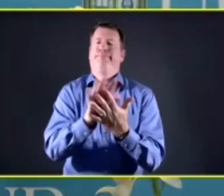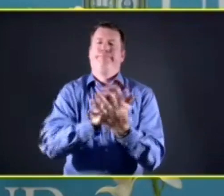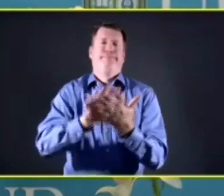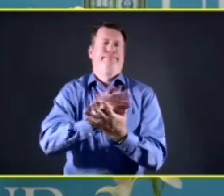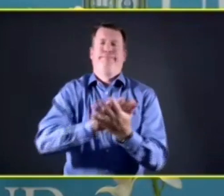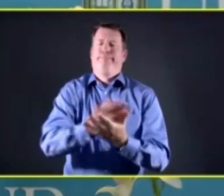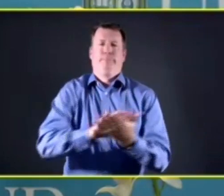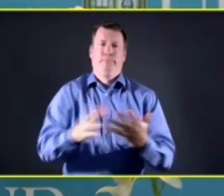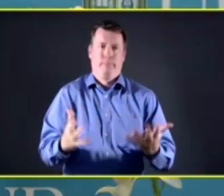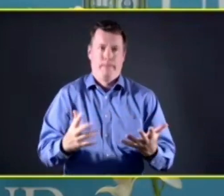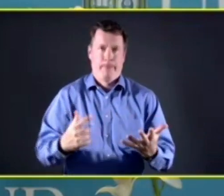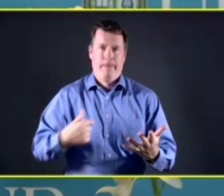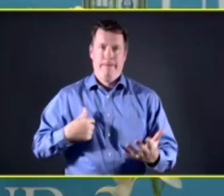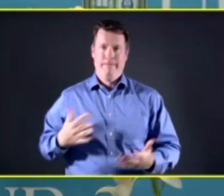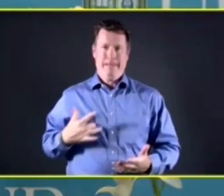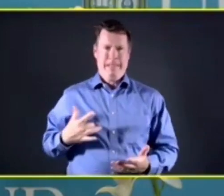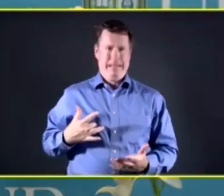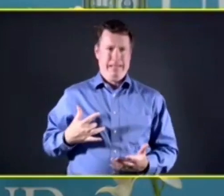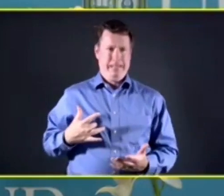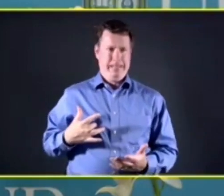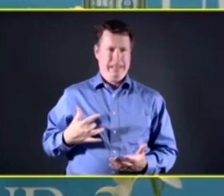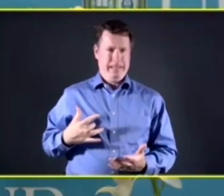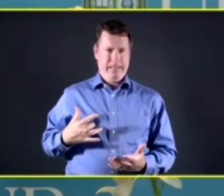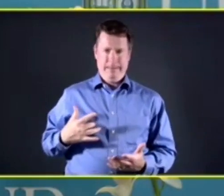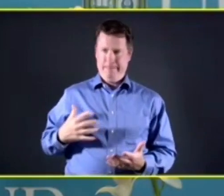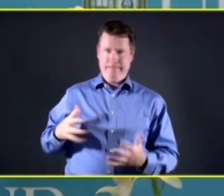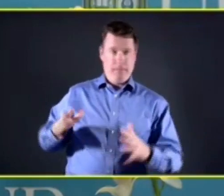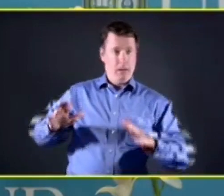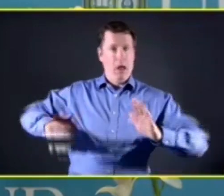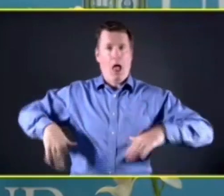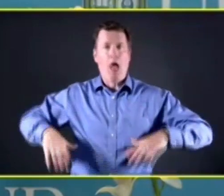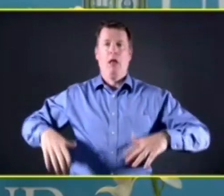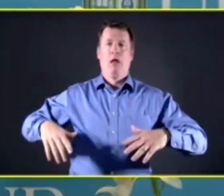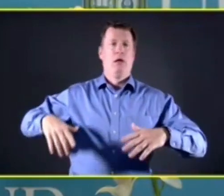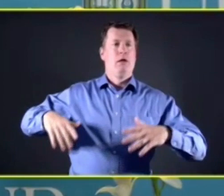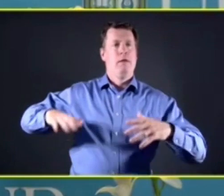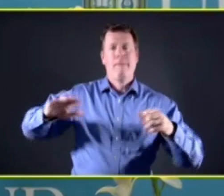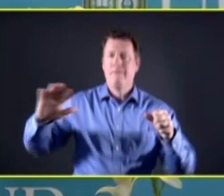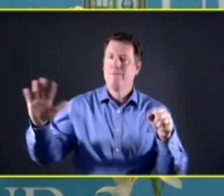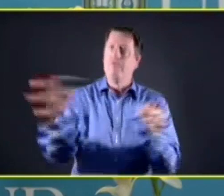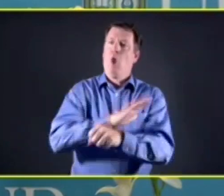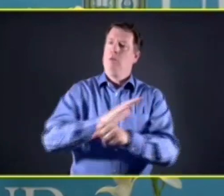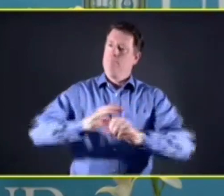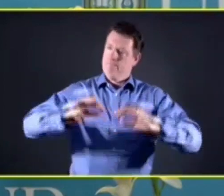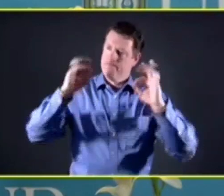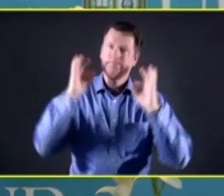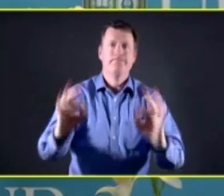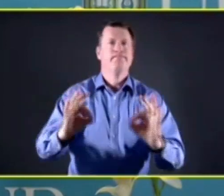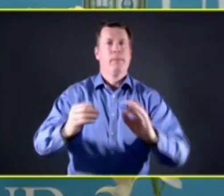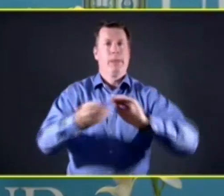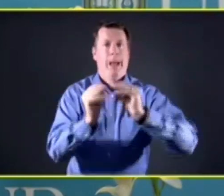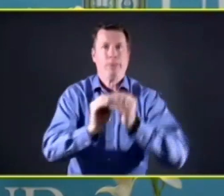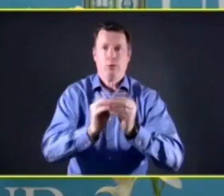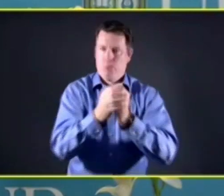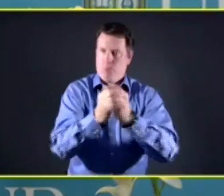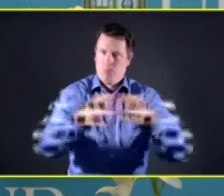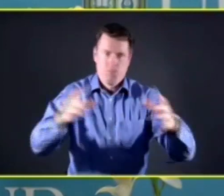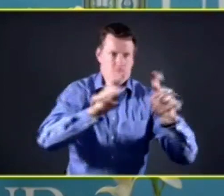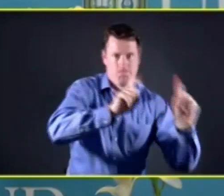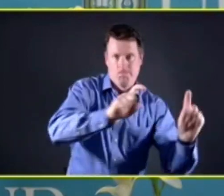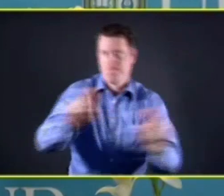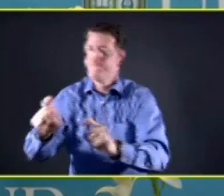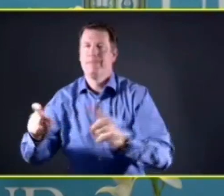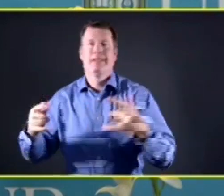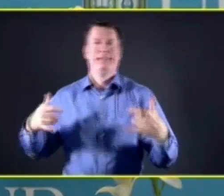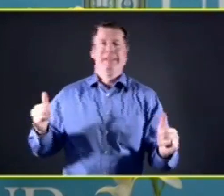we really know what it can do. Thank you. Thanks, Jane. And I'll jump in before our